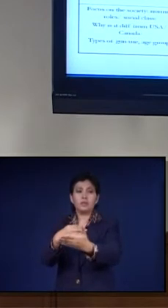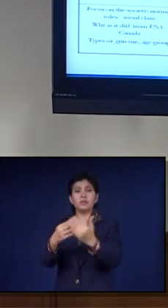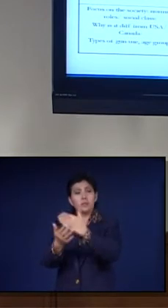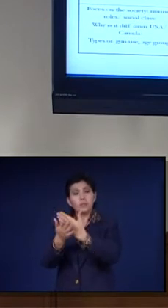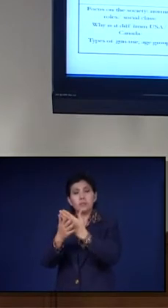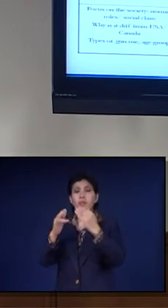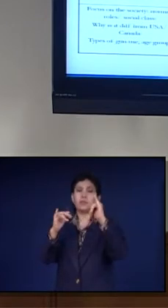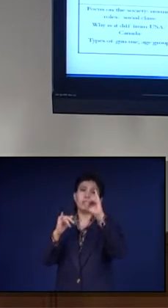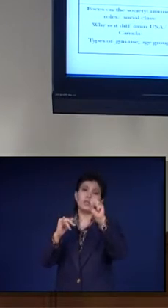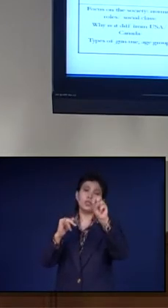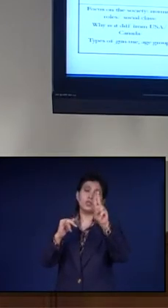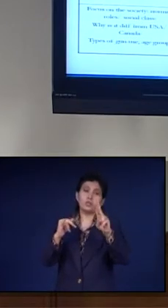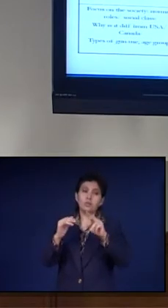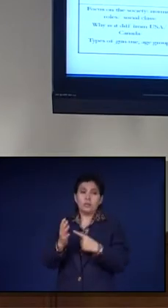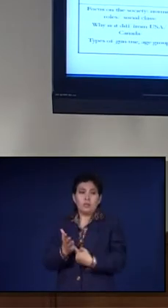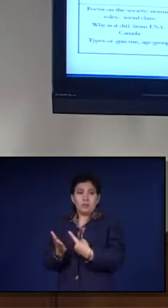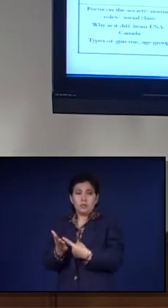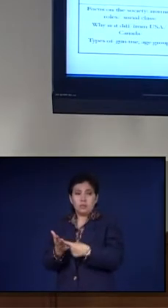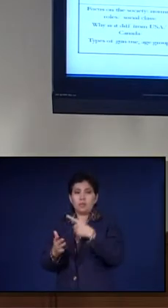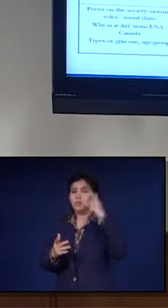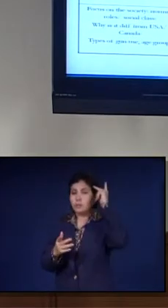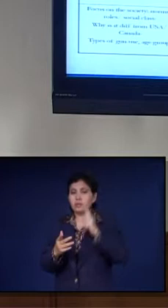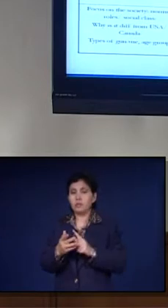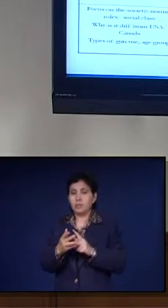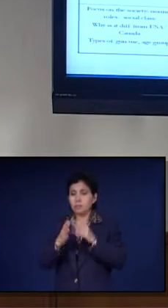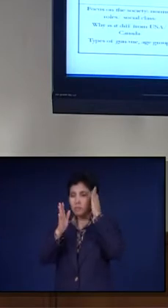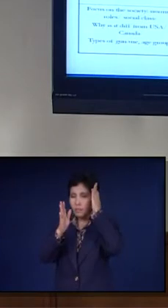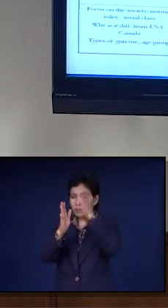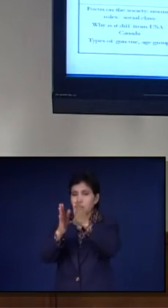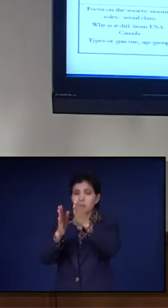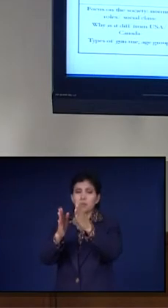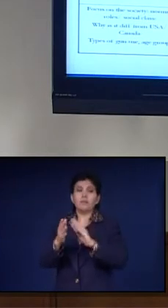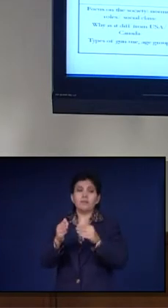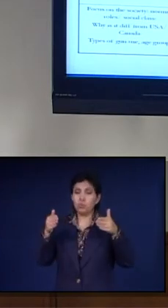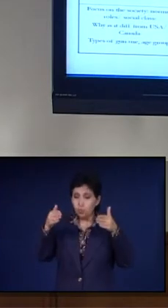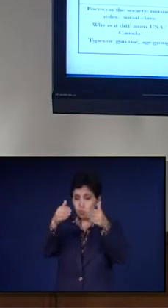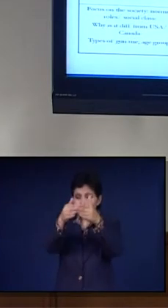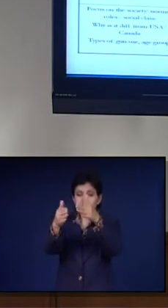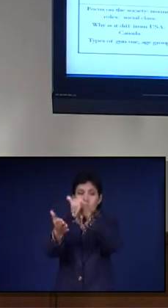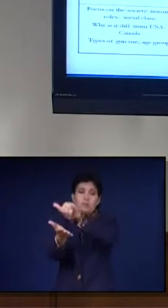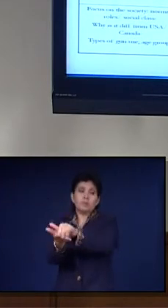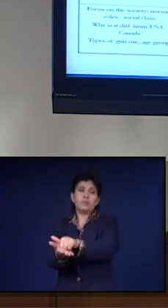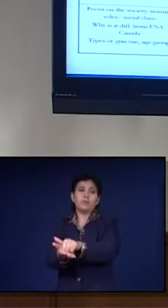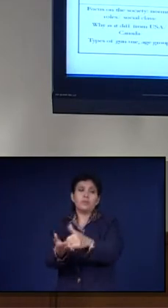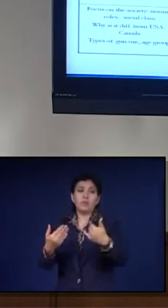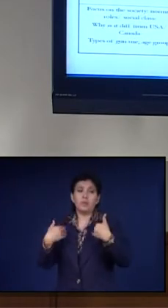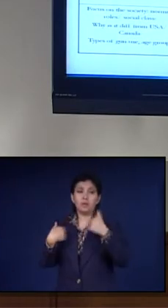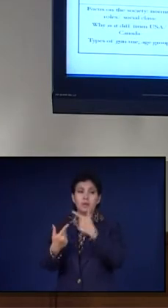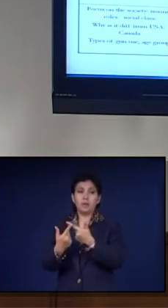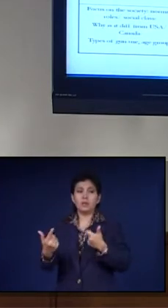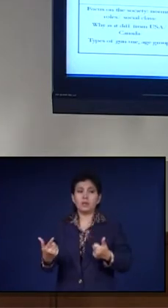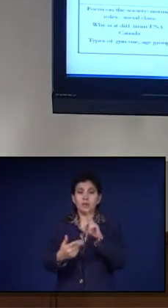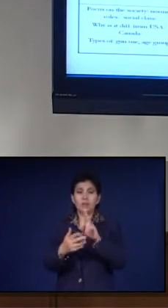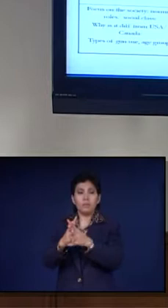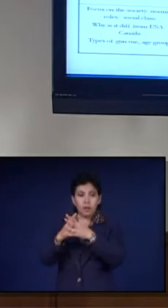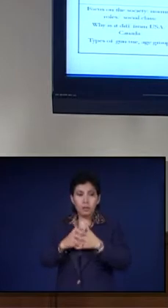they will talk about when they use sociology perspective is the types of gun that they used, because obviously